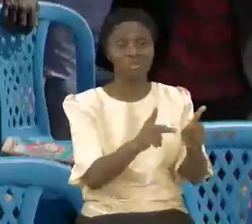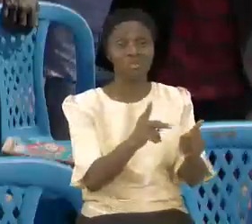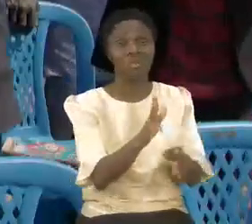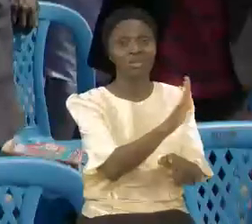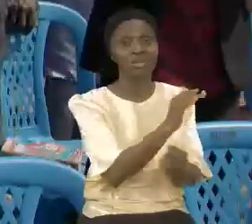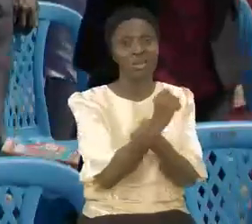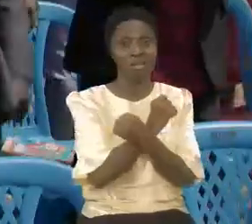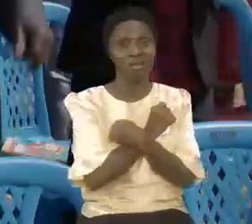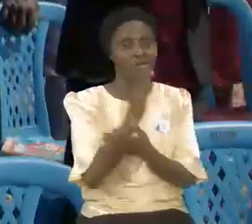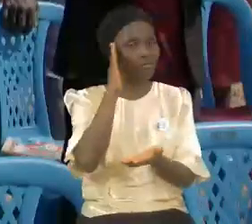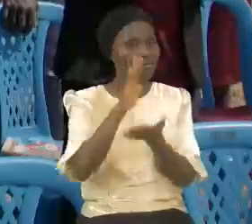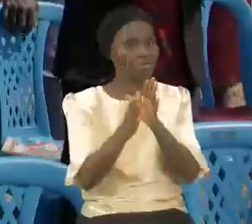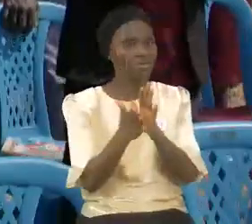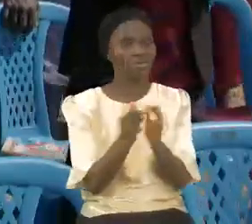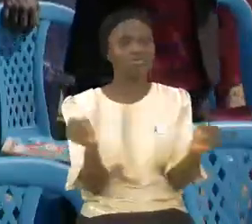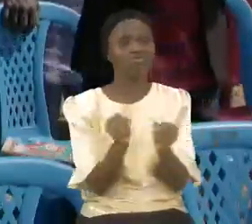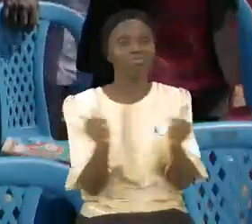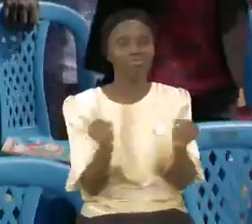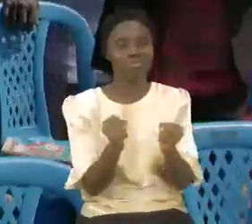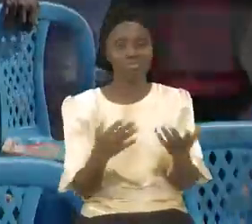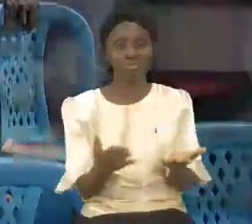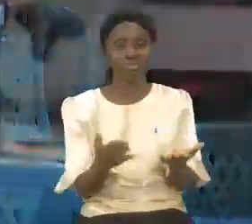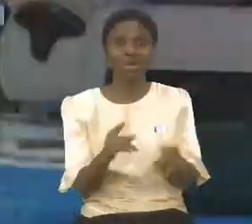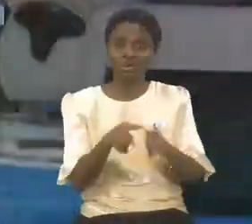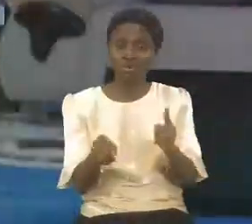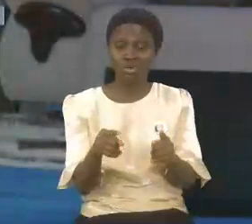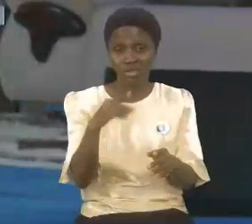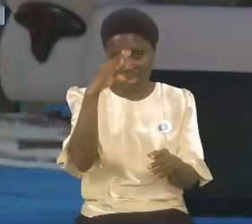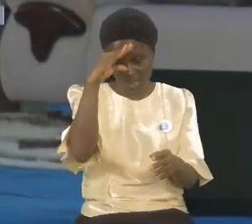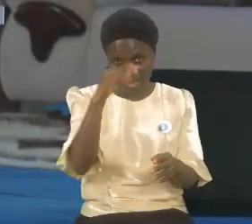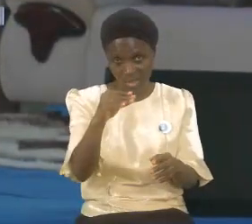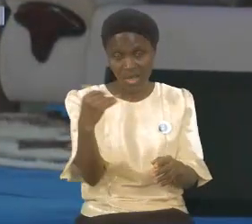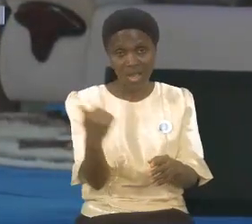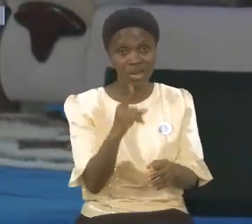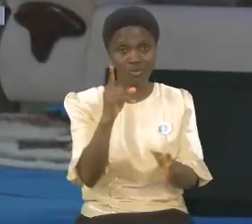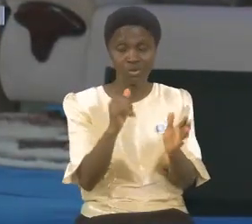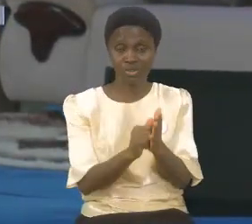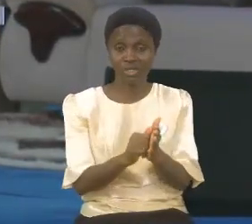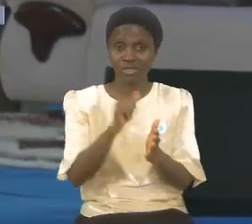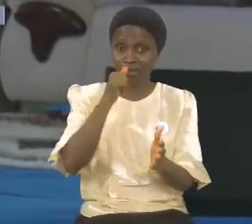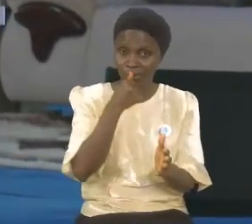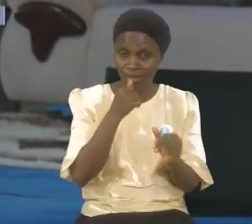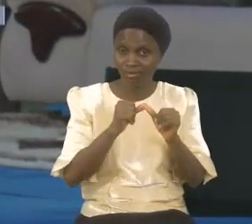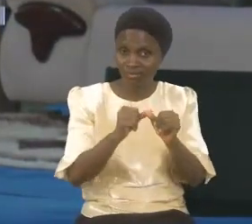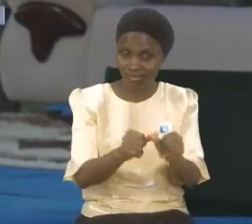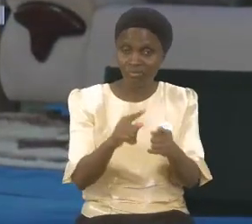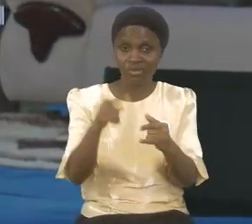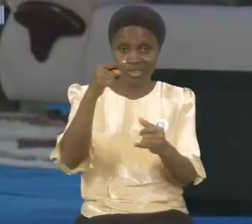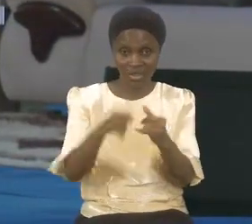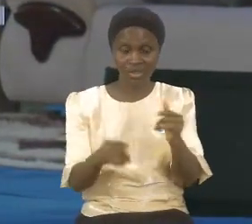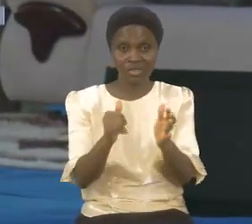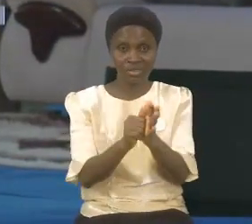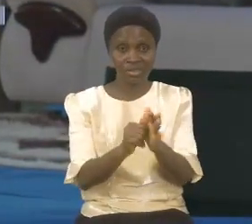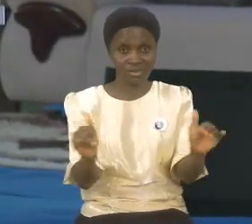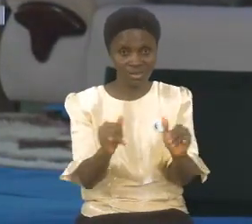the end, he that shall remain unto the end, the same shall be saved. Are you